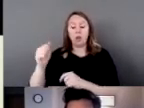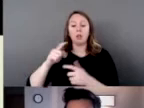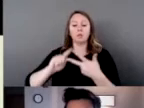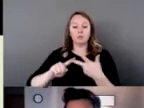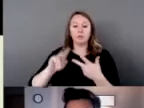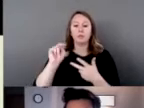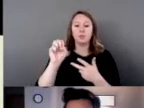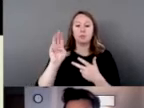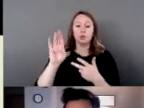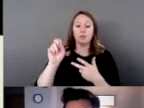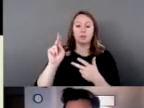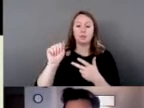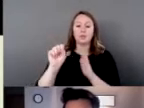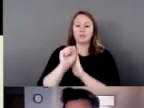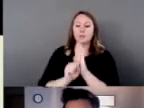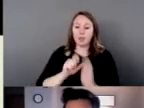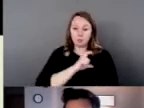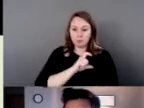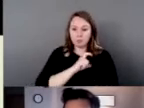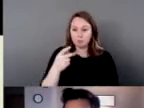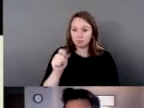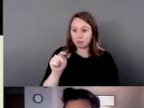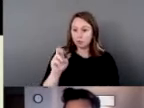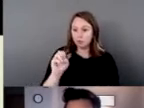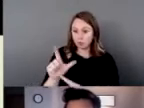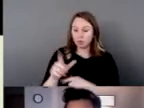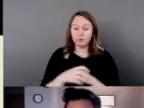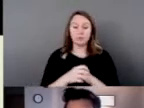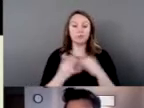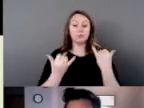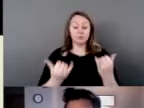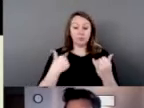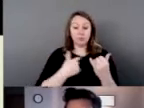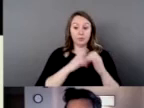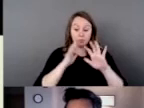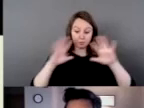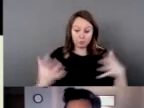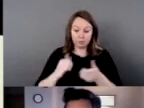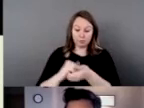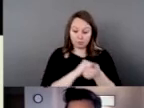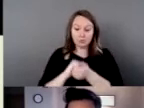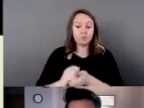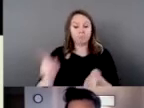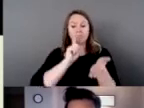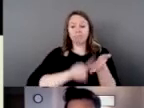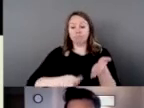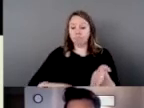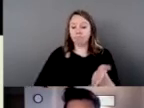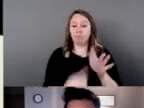we are looking into the missing and murdered Indigenous people, just like they're doing here in